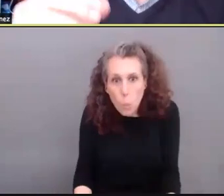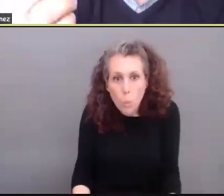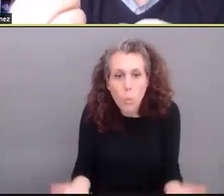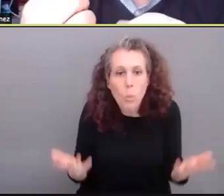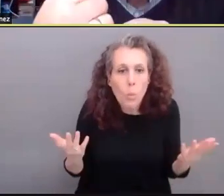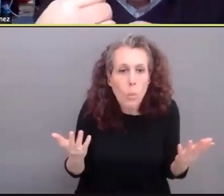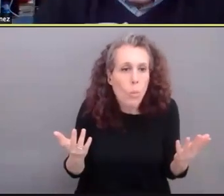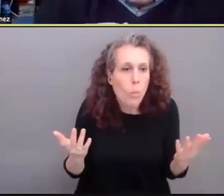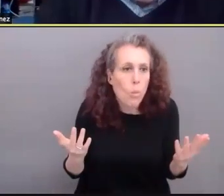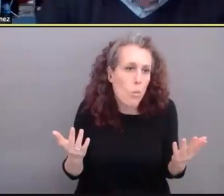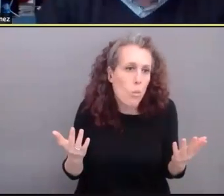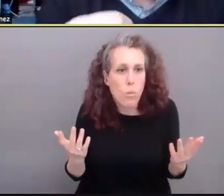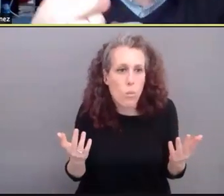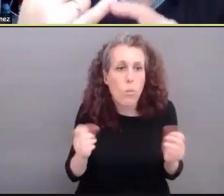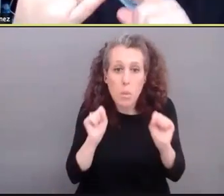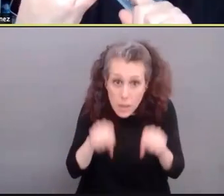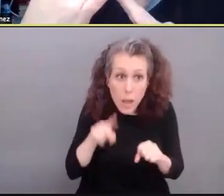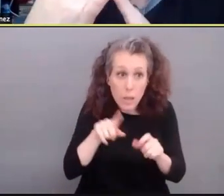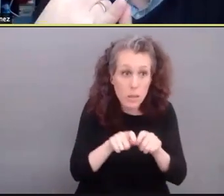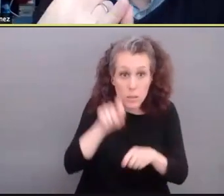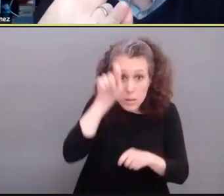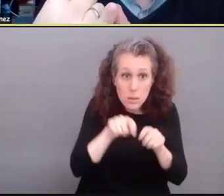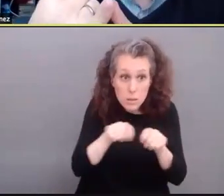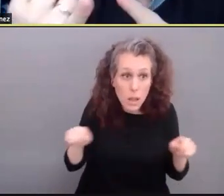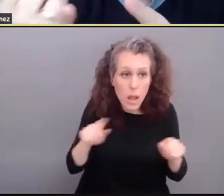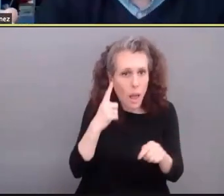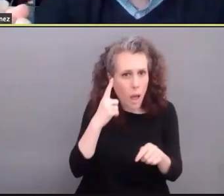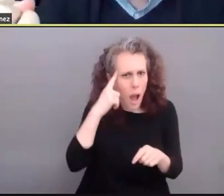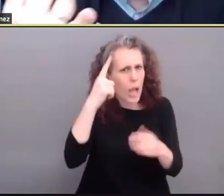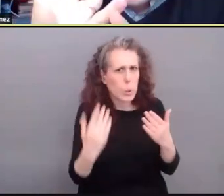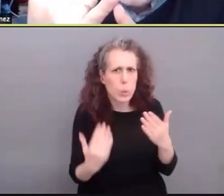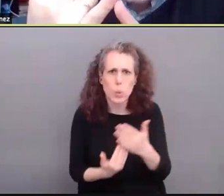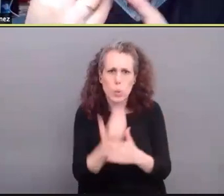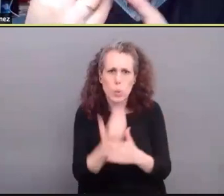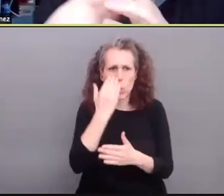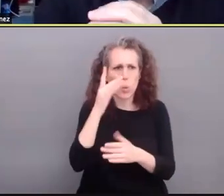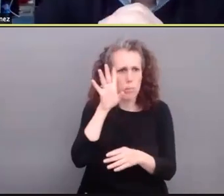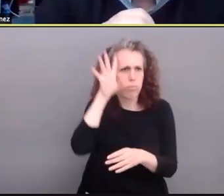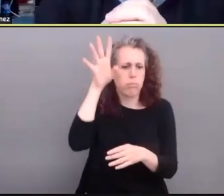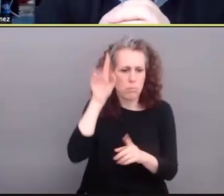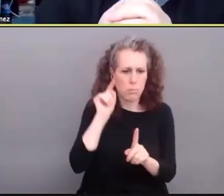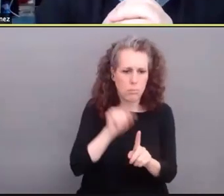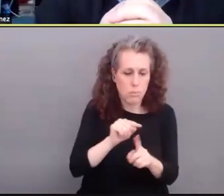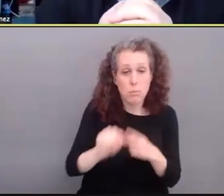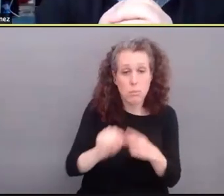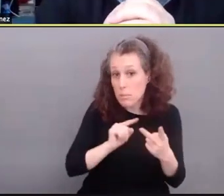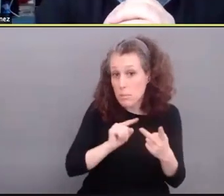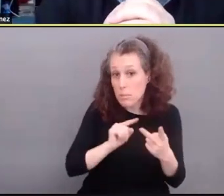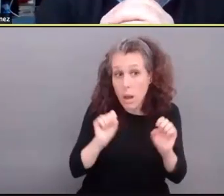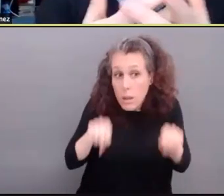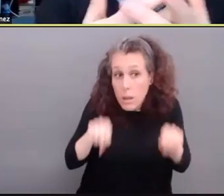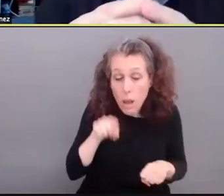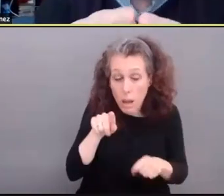to assess in the inception, in the feasibility phase, or it's possibility